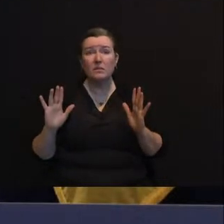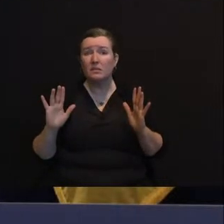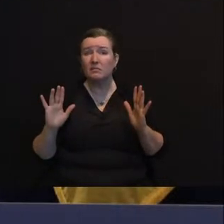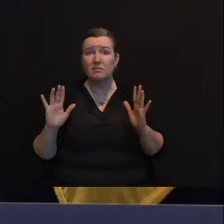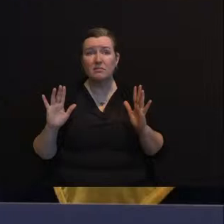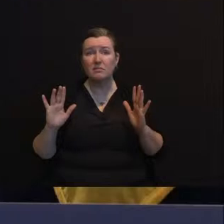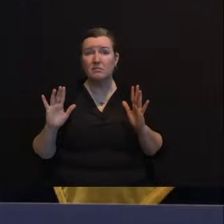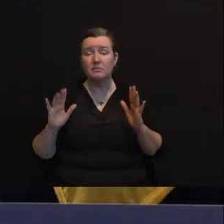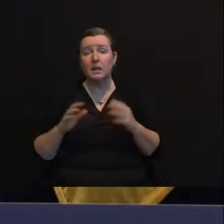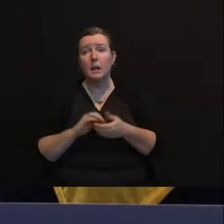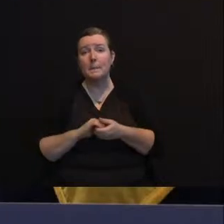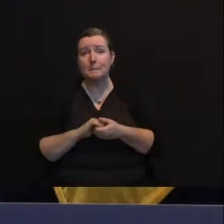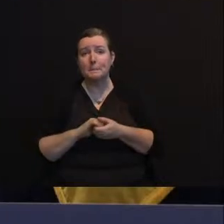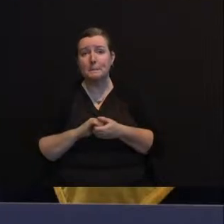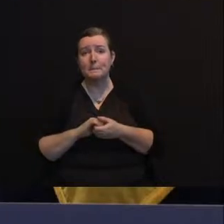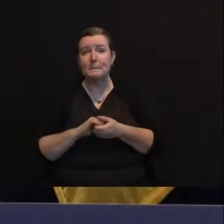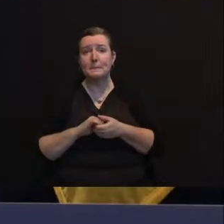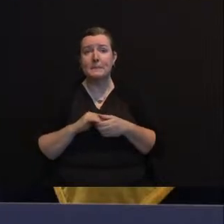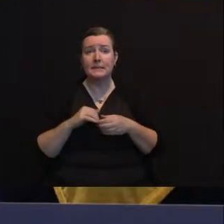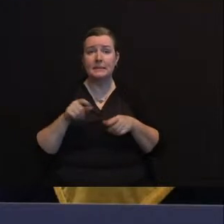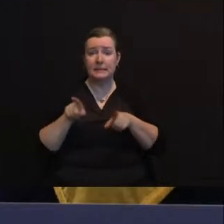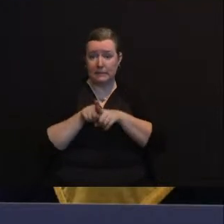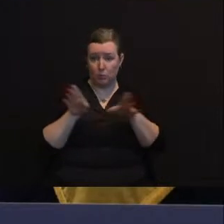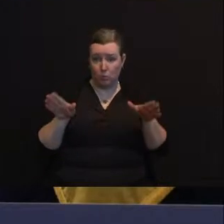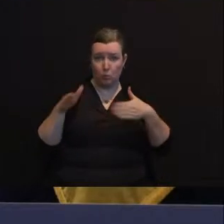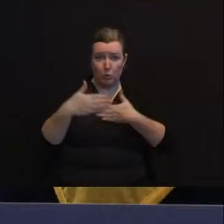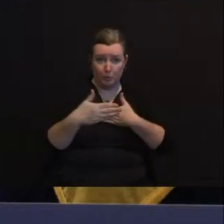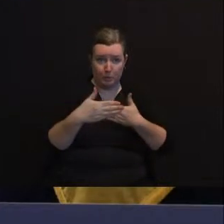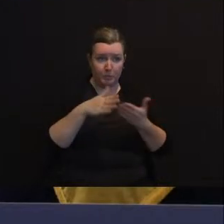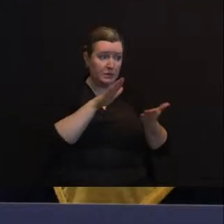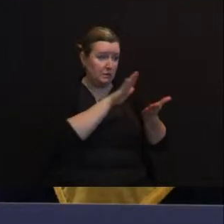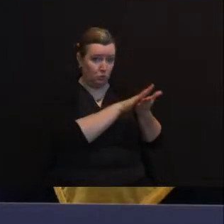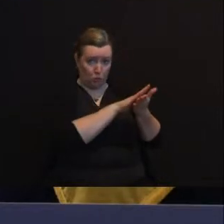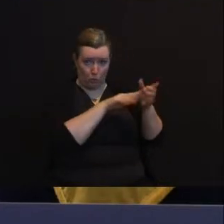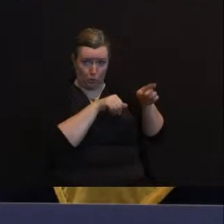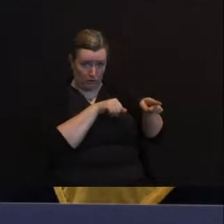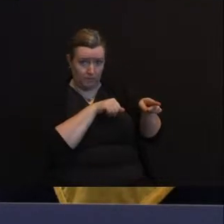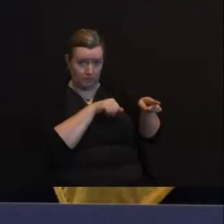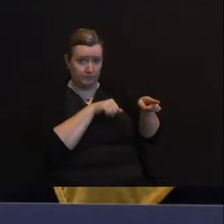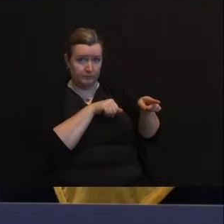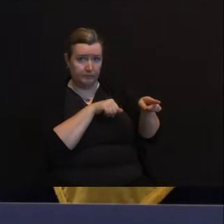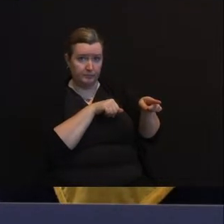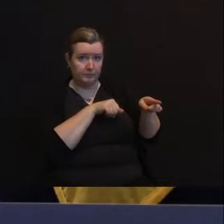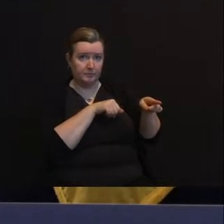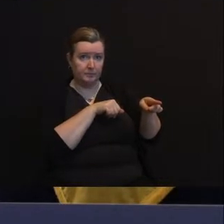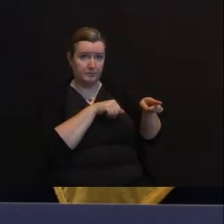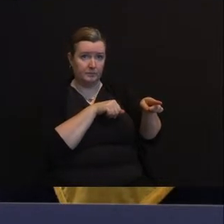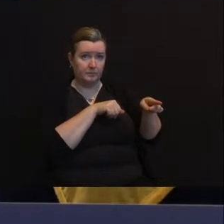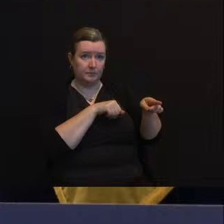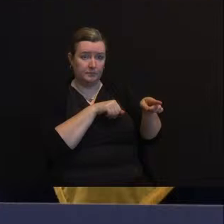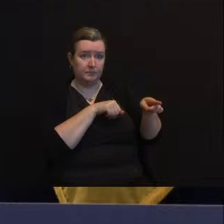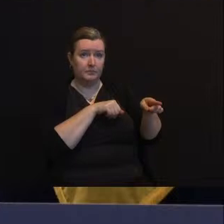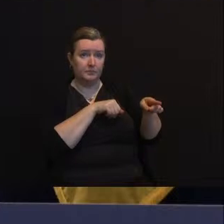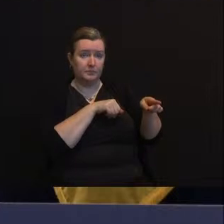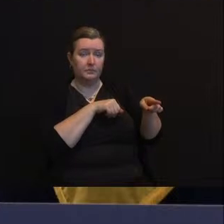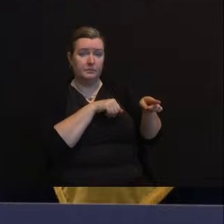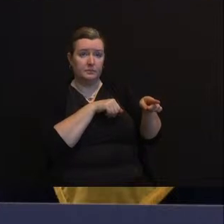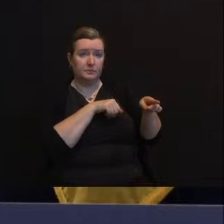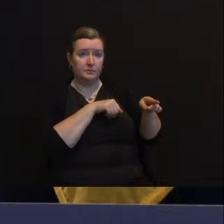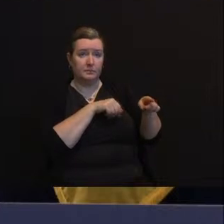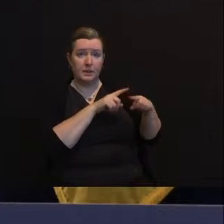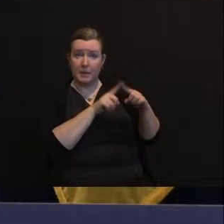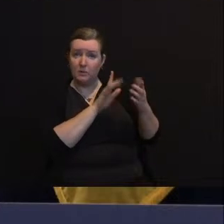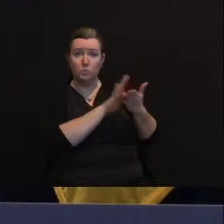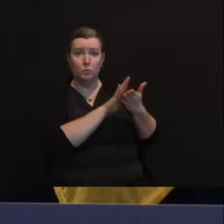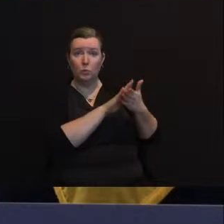our schools. We know exactly who's there. So that is not, unless you all have evidence to the contrary, that's not where the weakness is.